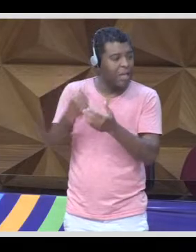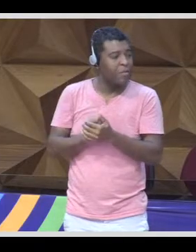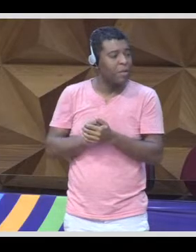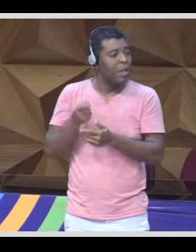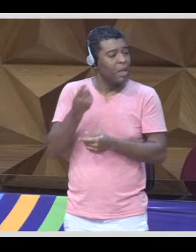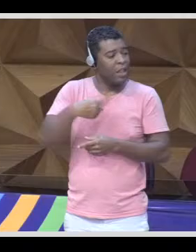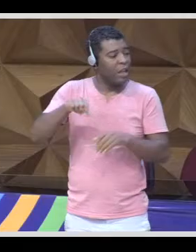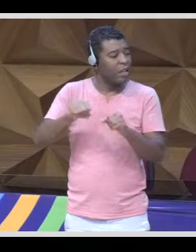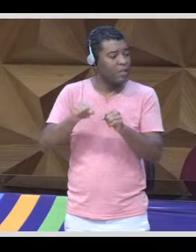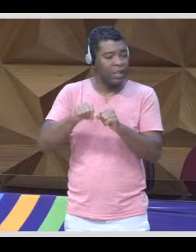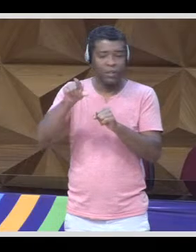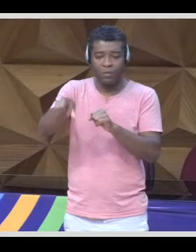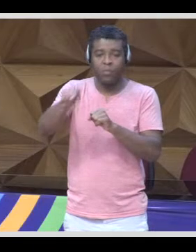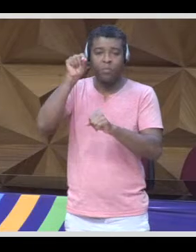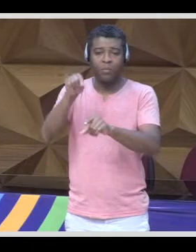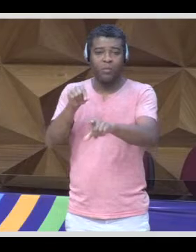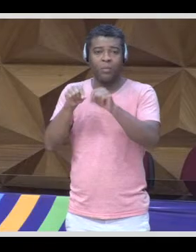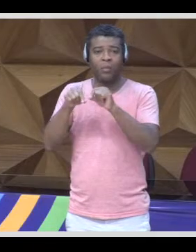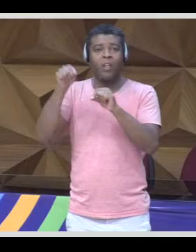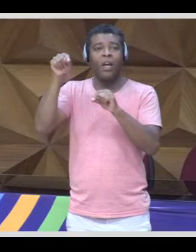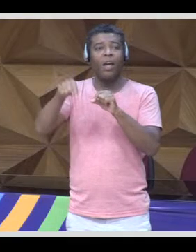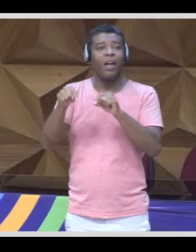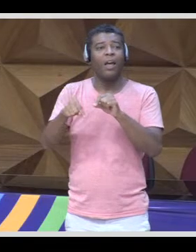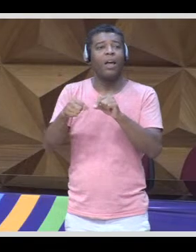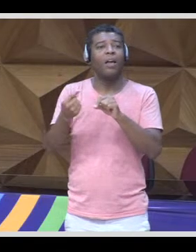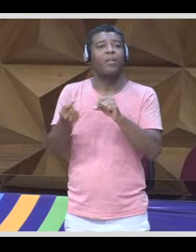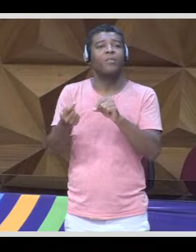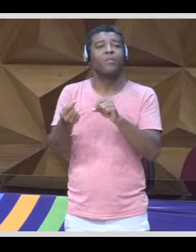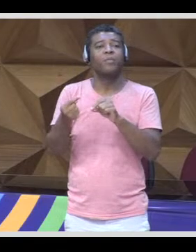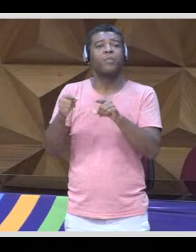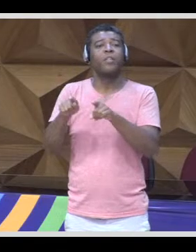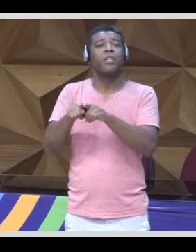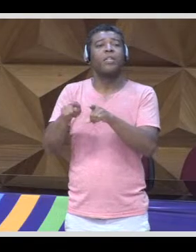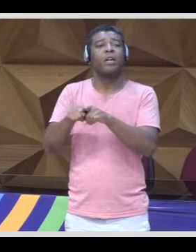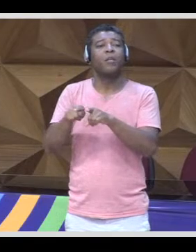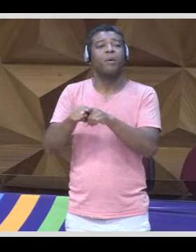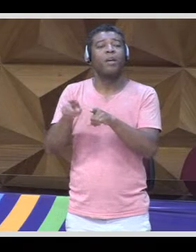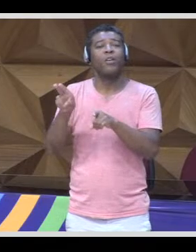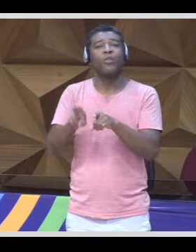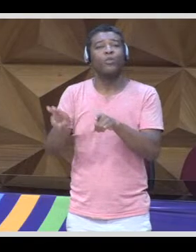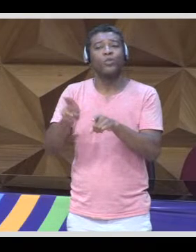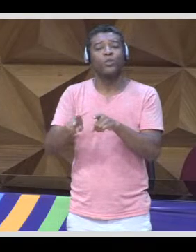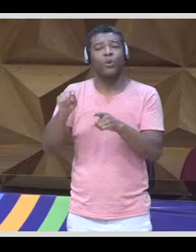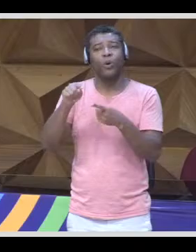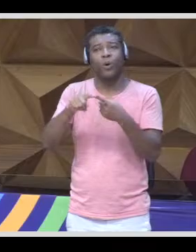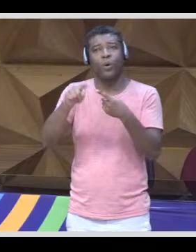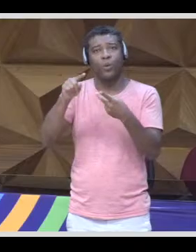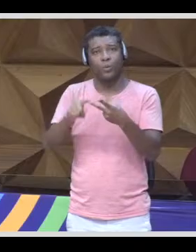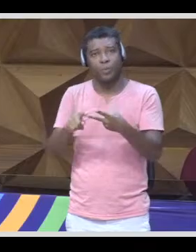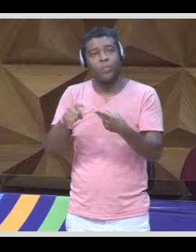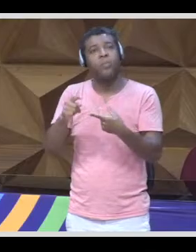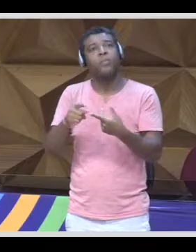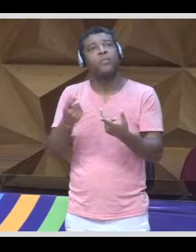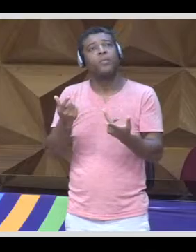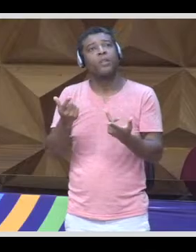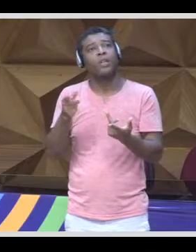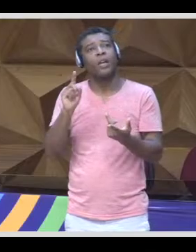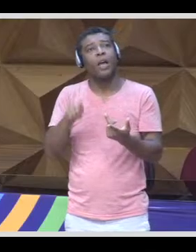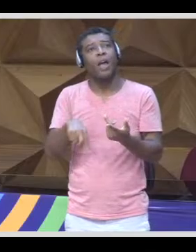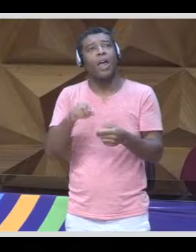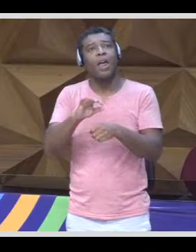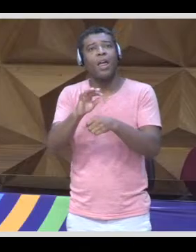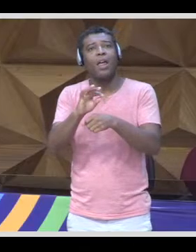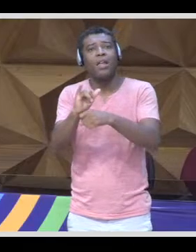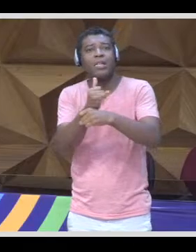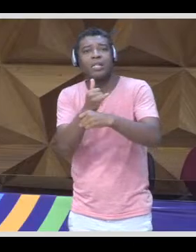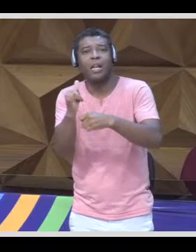here we also looked into content, NLP techniques, natural language processing techniques, and I'm going to show one result